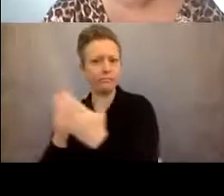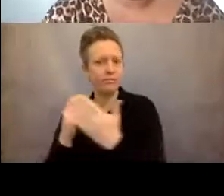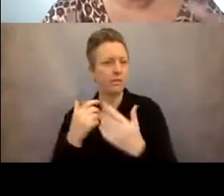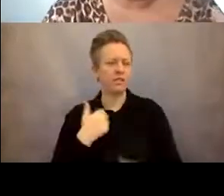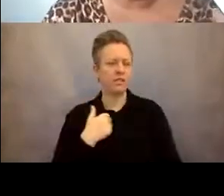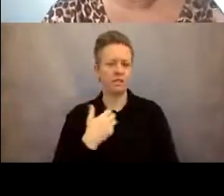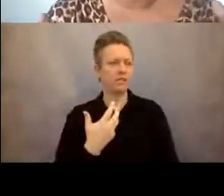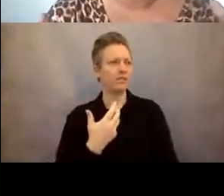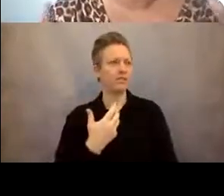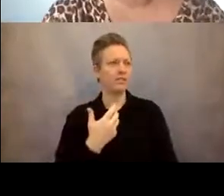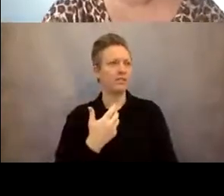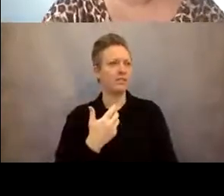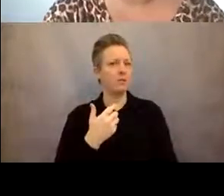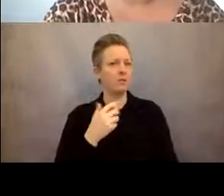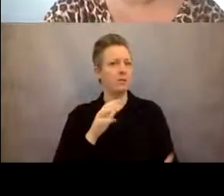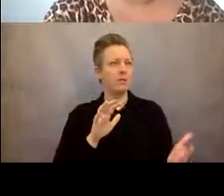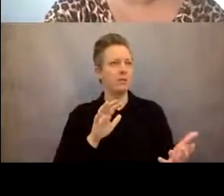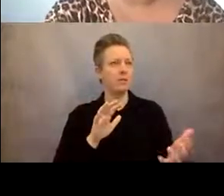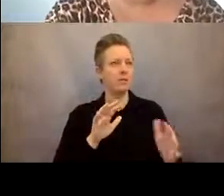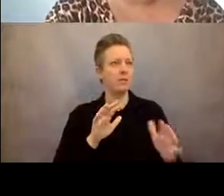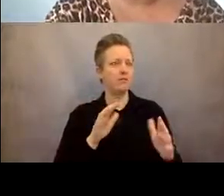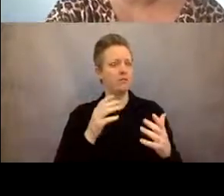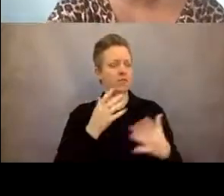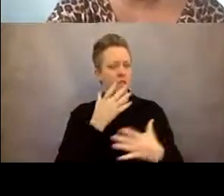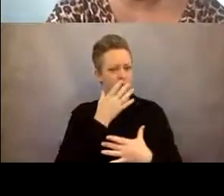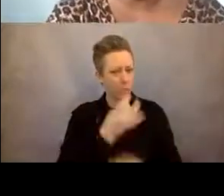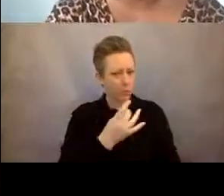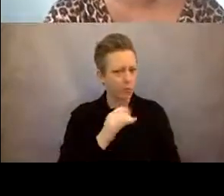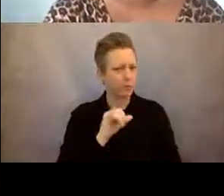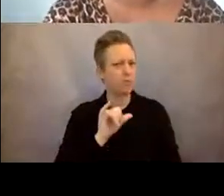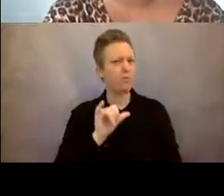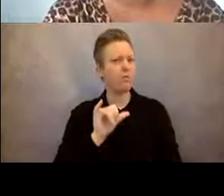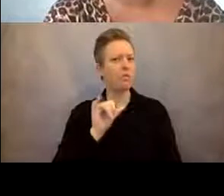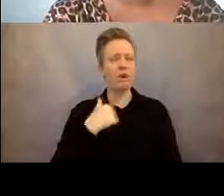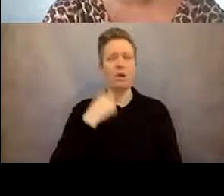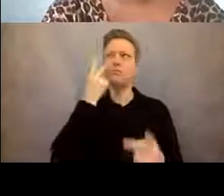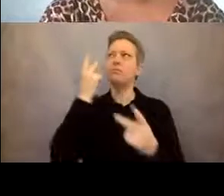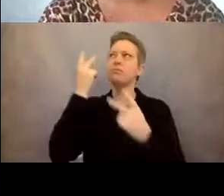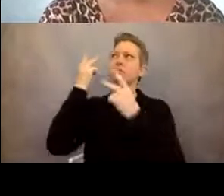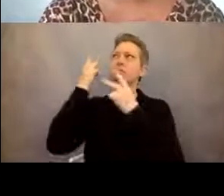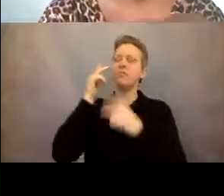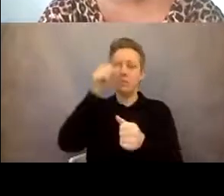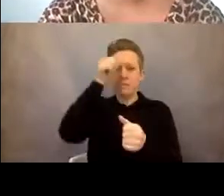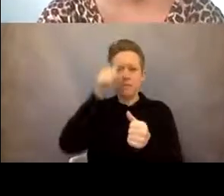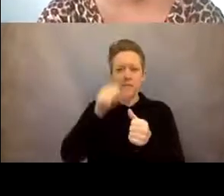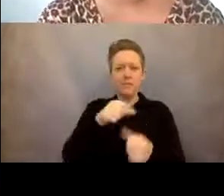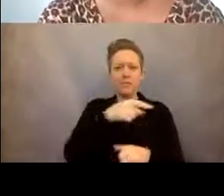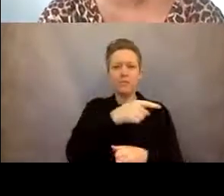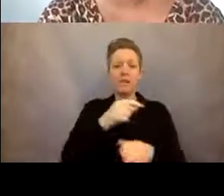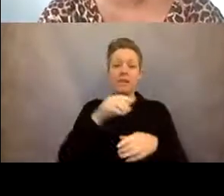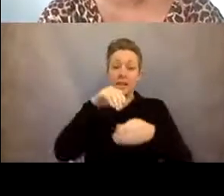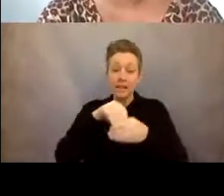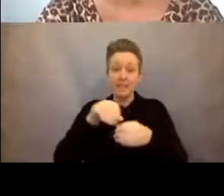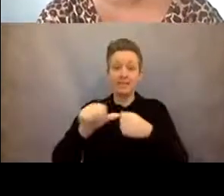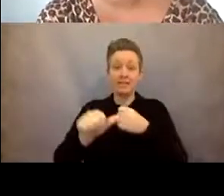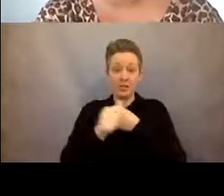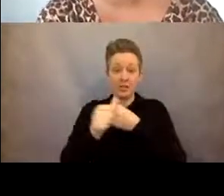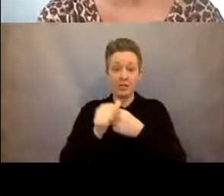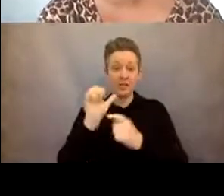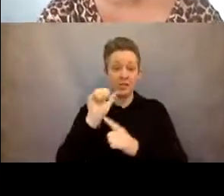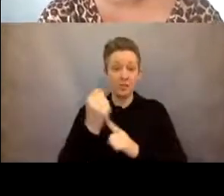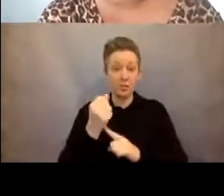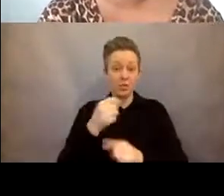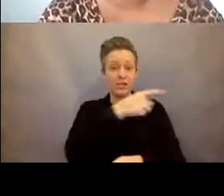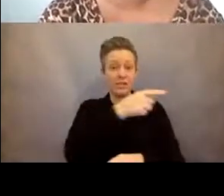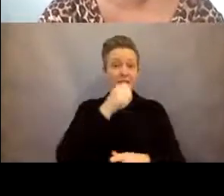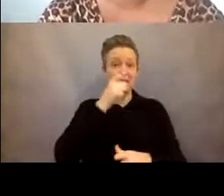that. She's always frozen in dangerous situations. And she's always sort of just let me take the lead